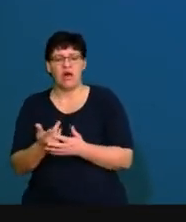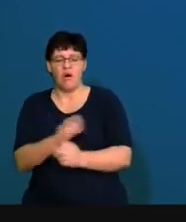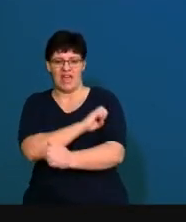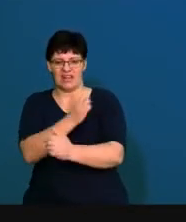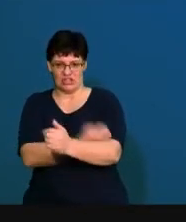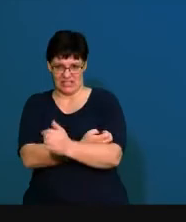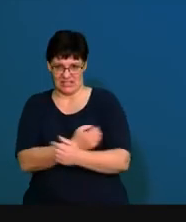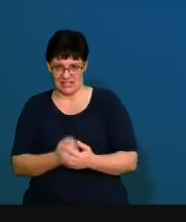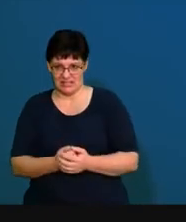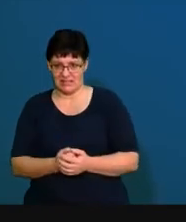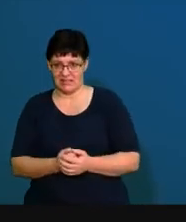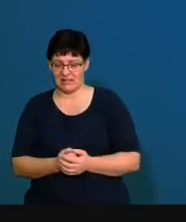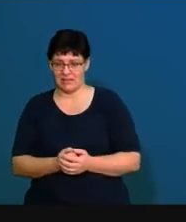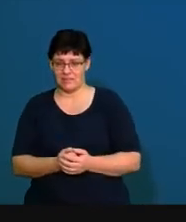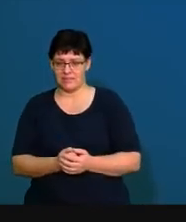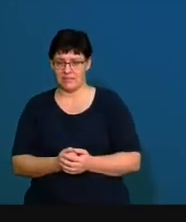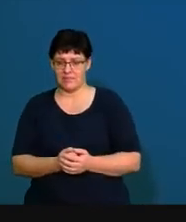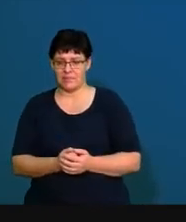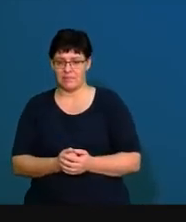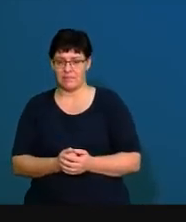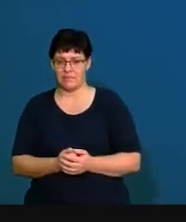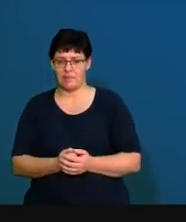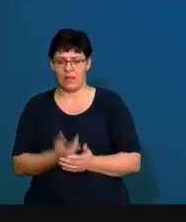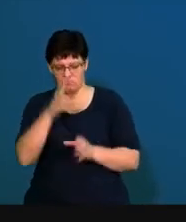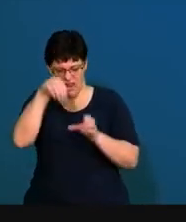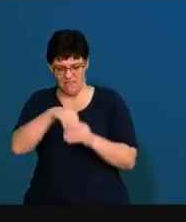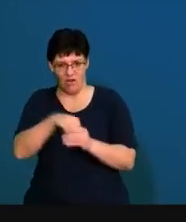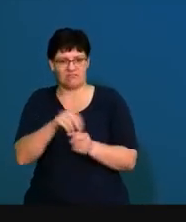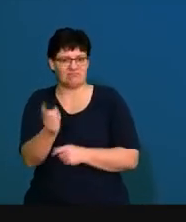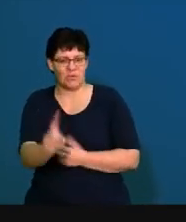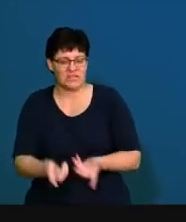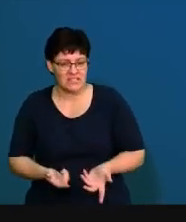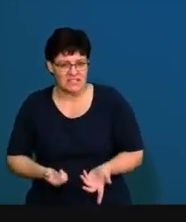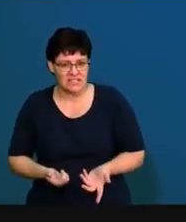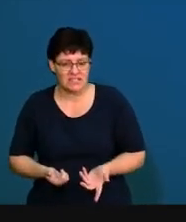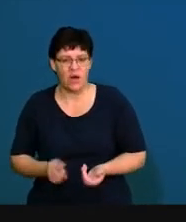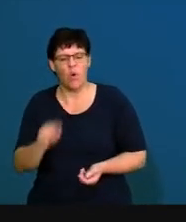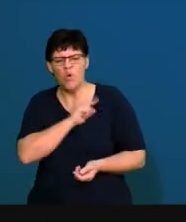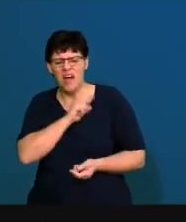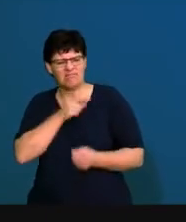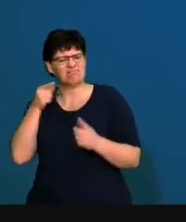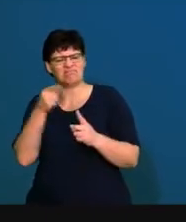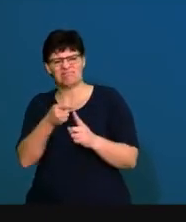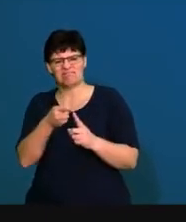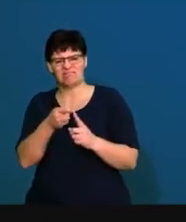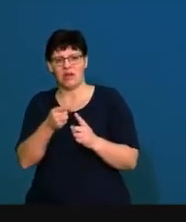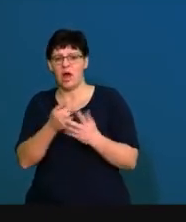conversion rather, okay? It also talks to the energy conversion involved, okay? Because these are